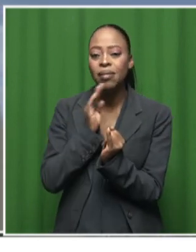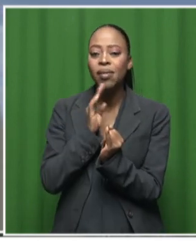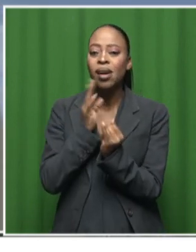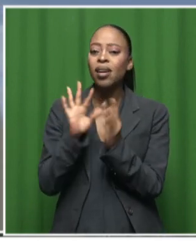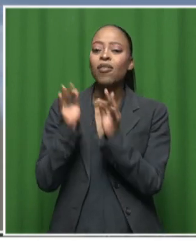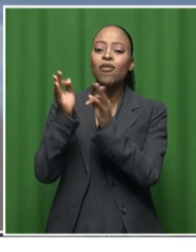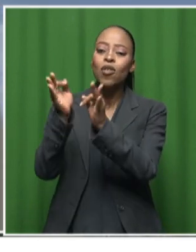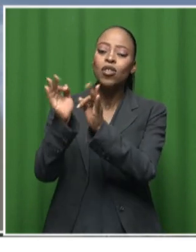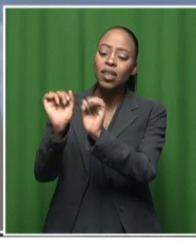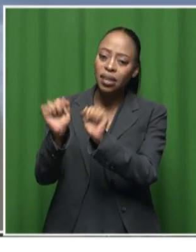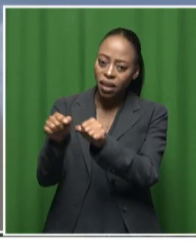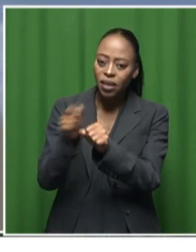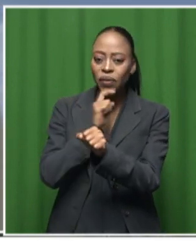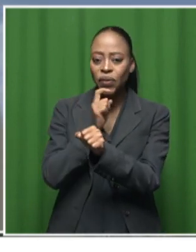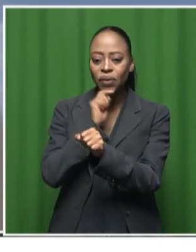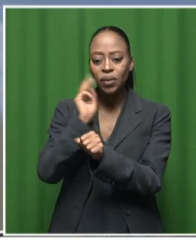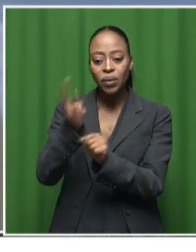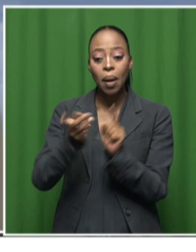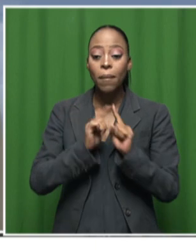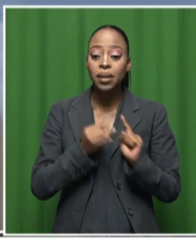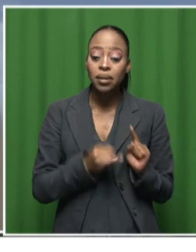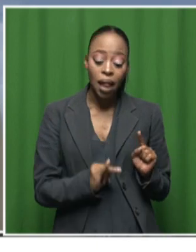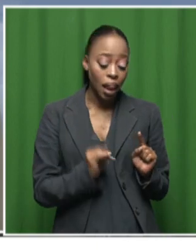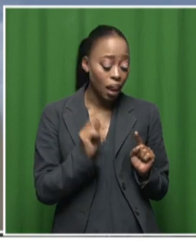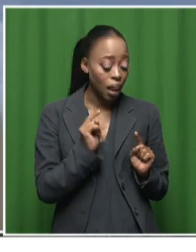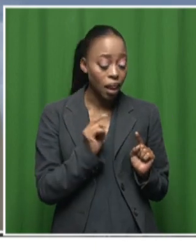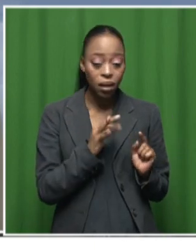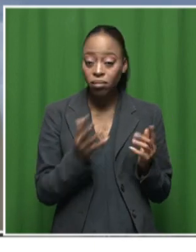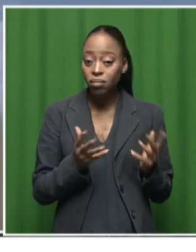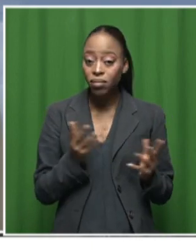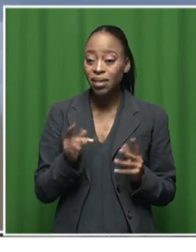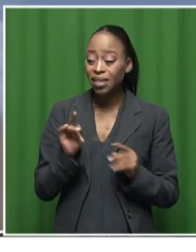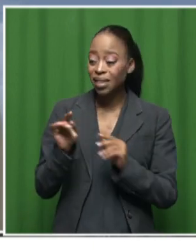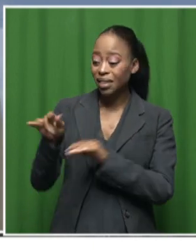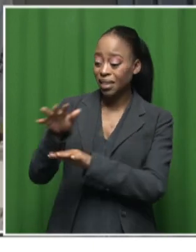of the future. But again, those kinds of